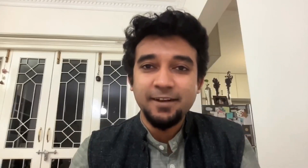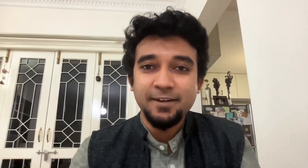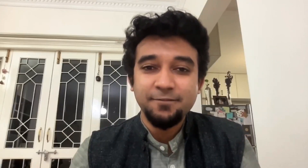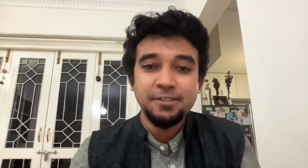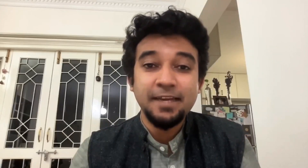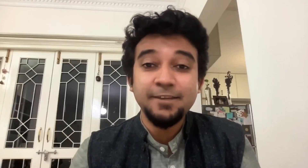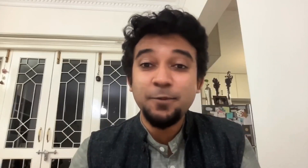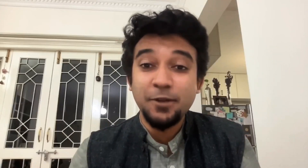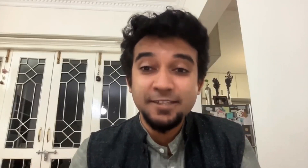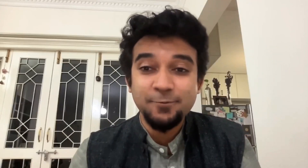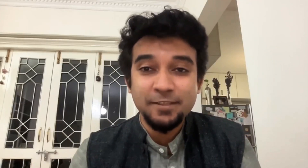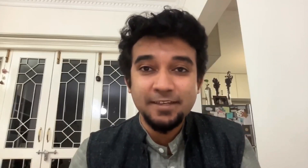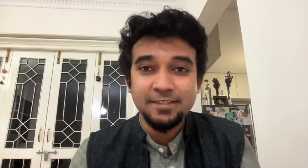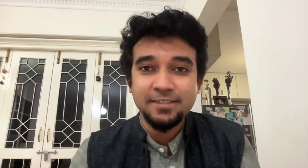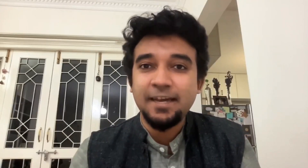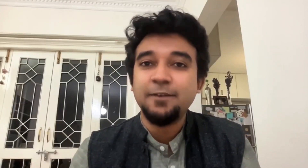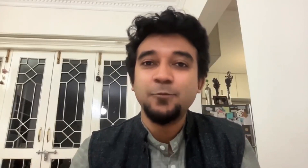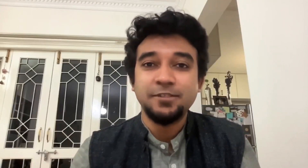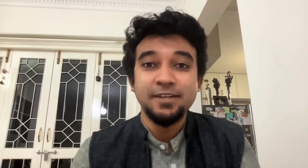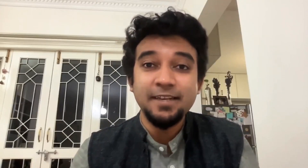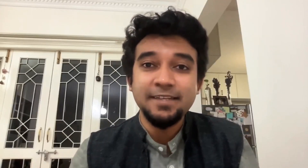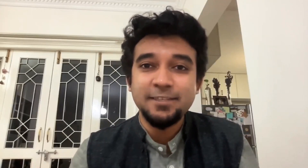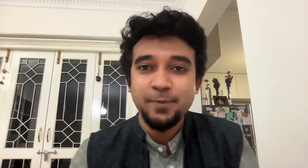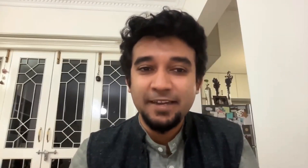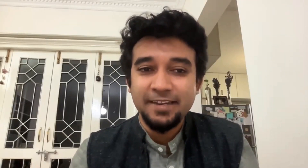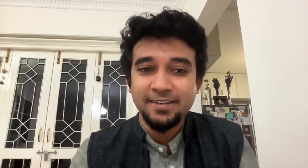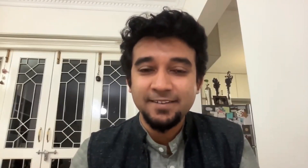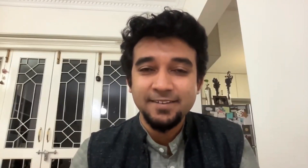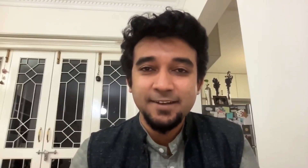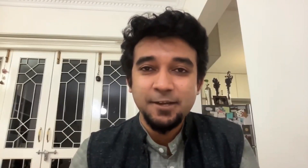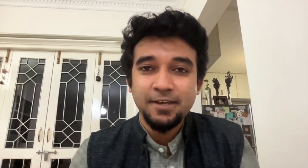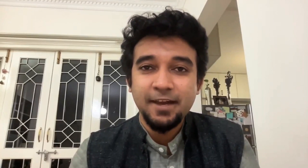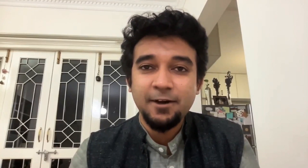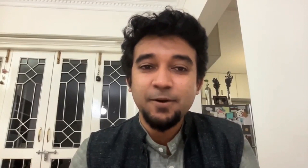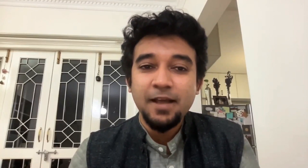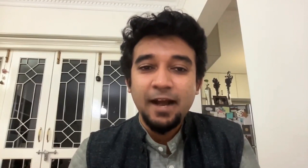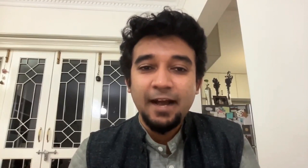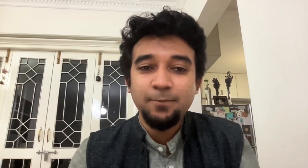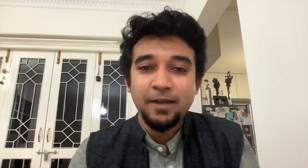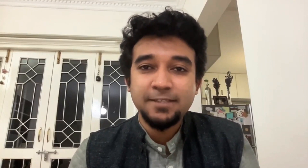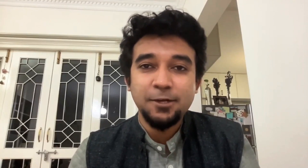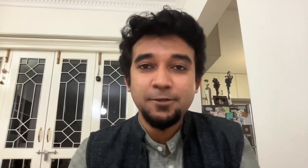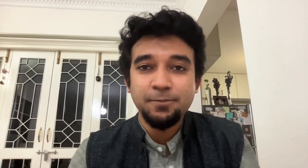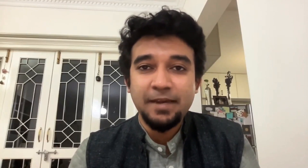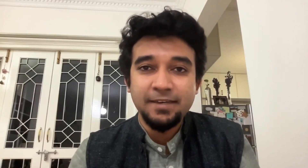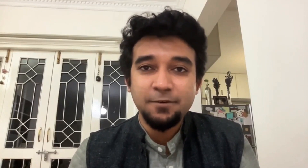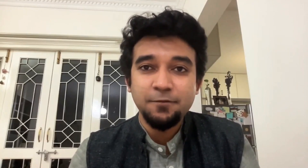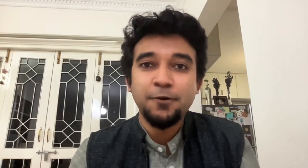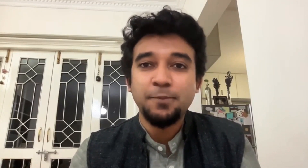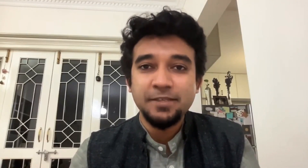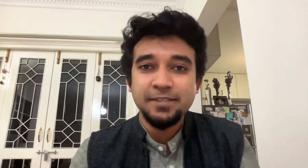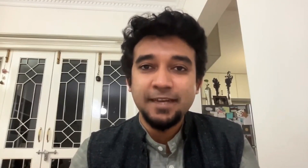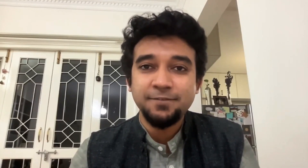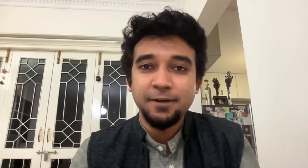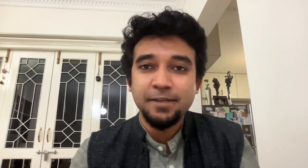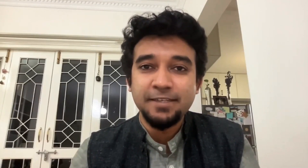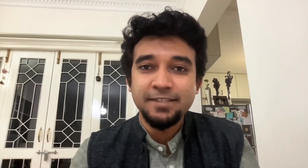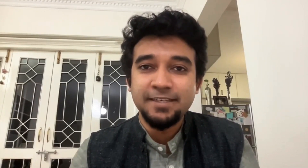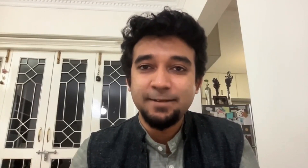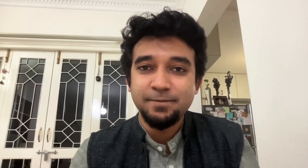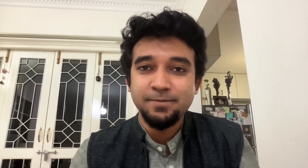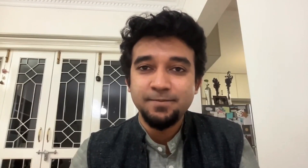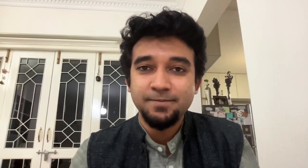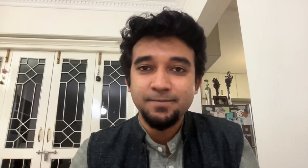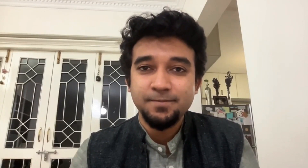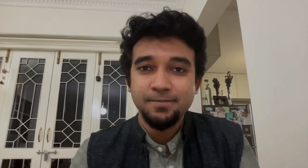Thank you, Naga, for sharing your project with us. That was really inspiring. Now, I'll pass it on to Marin from the Scratch